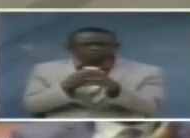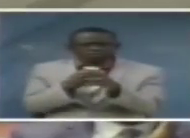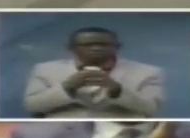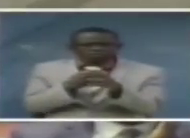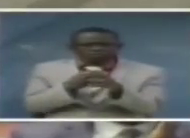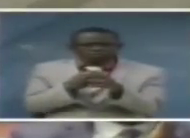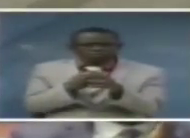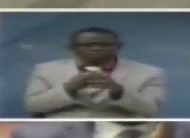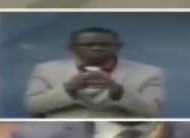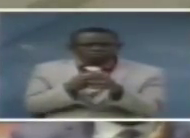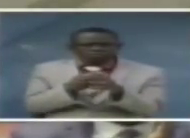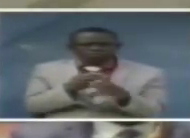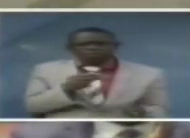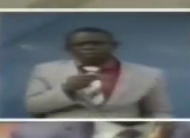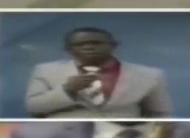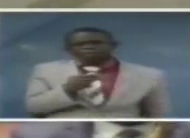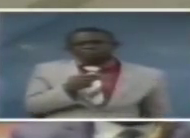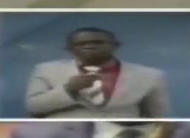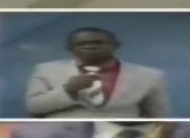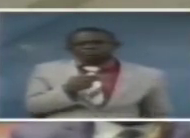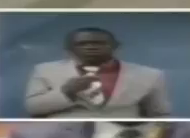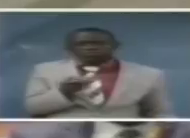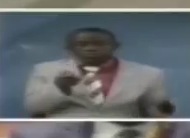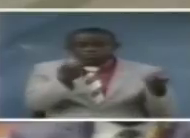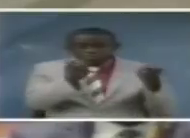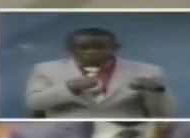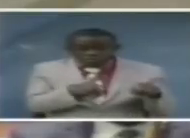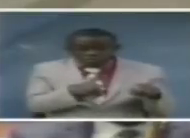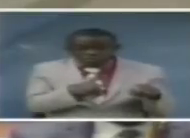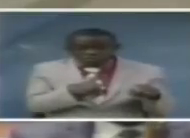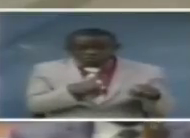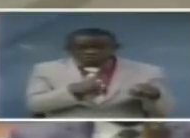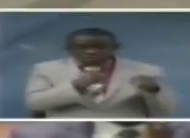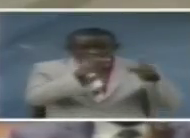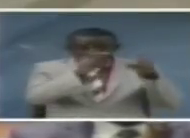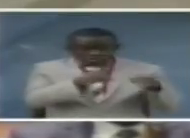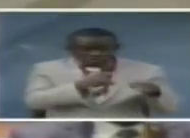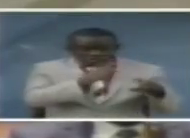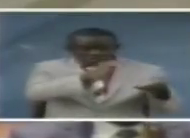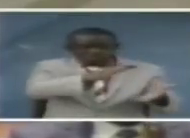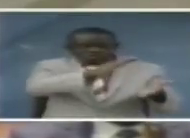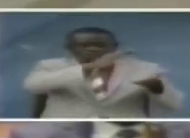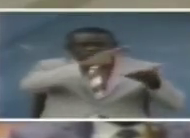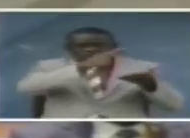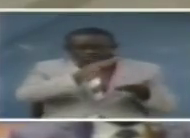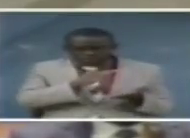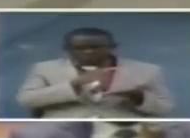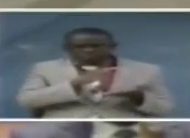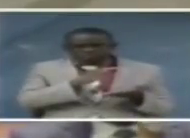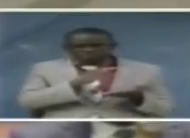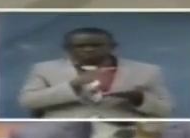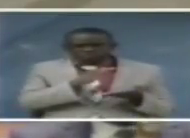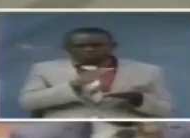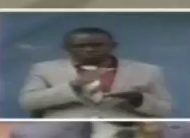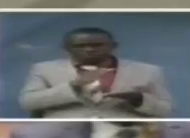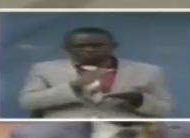255 kwacha per month, as there is already relief given at the time one gets